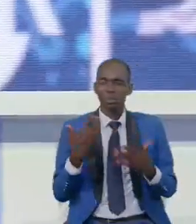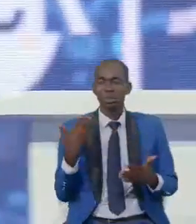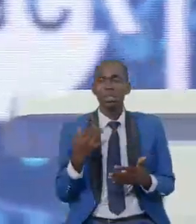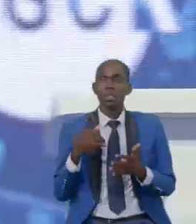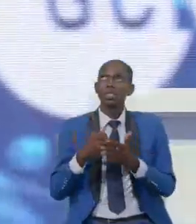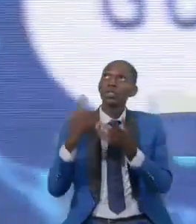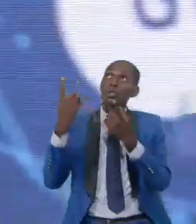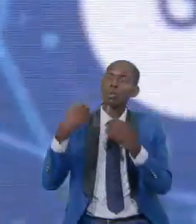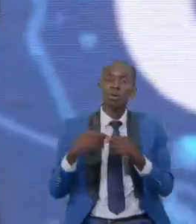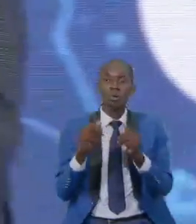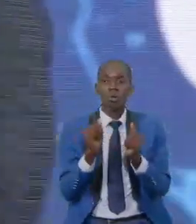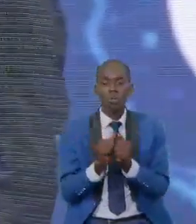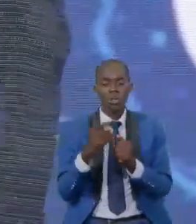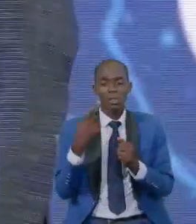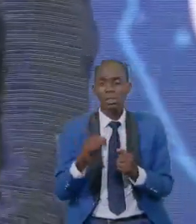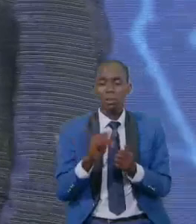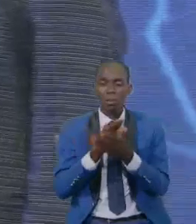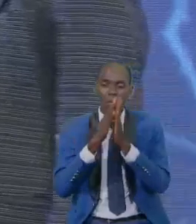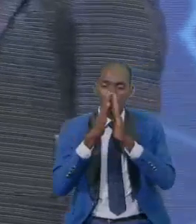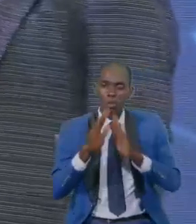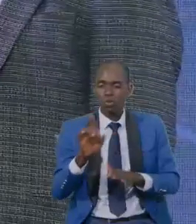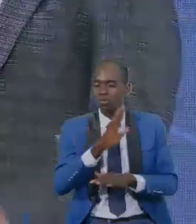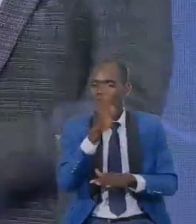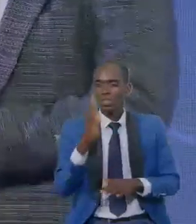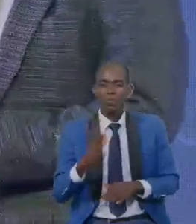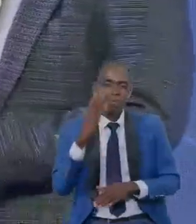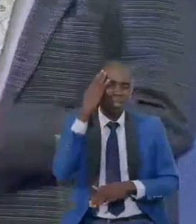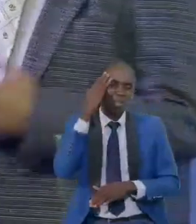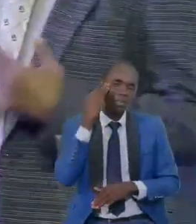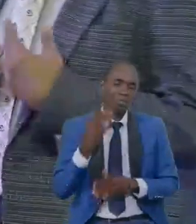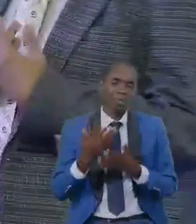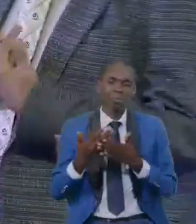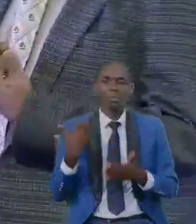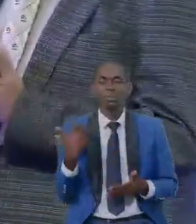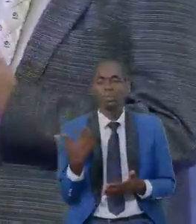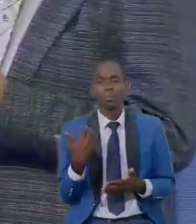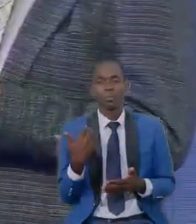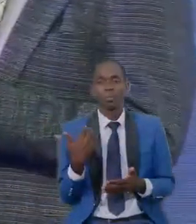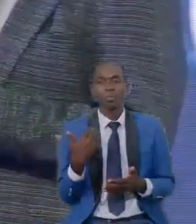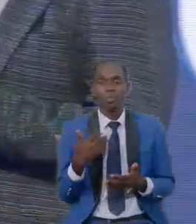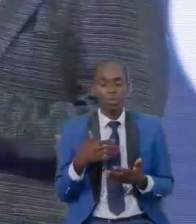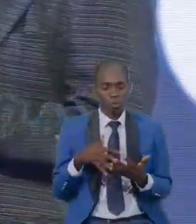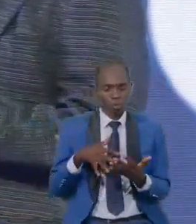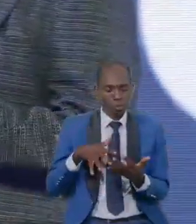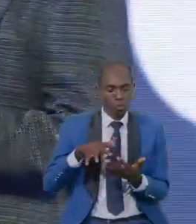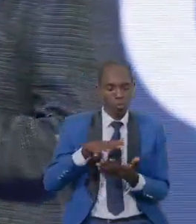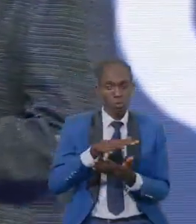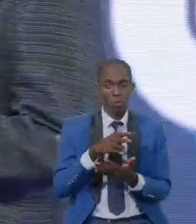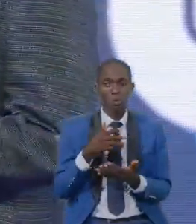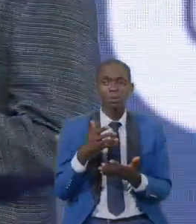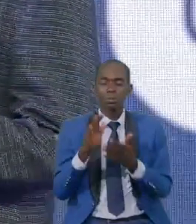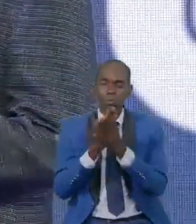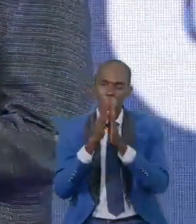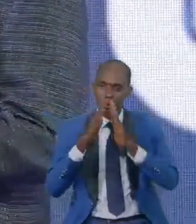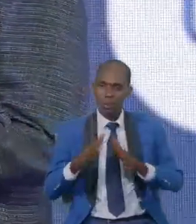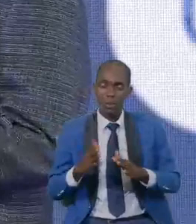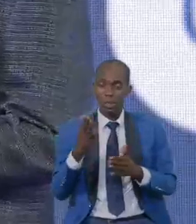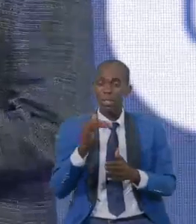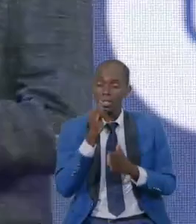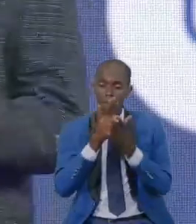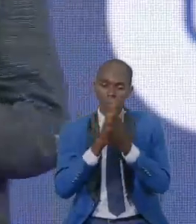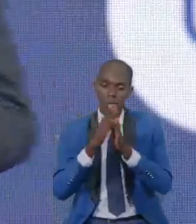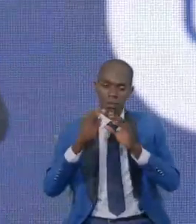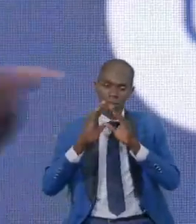have never experienced. There's peace in your heart. There's love in